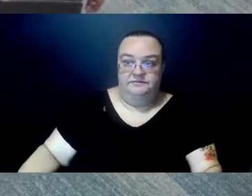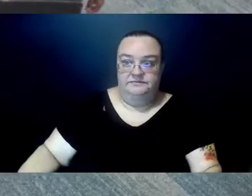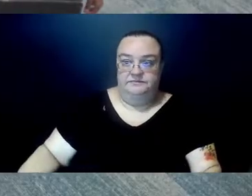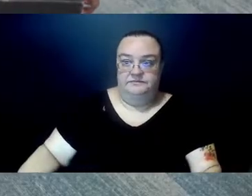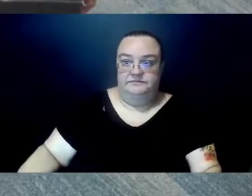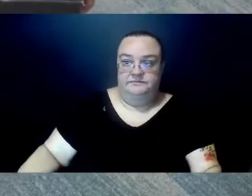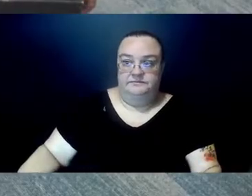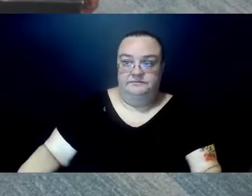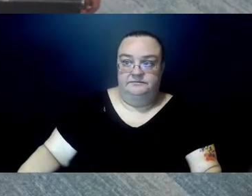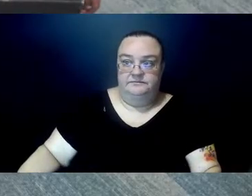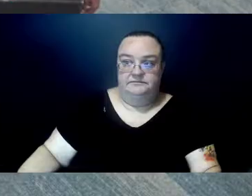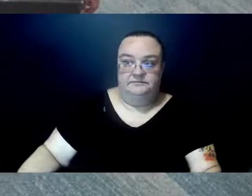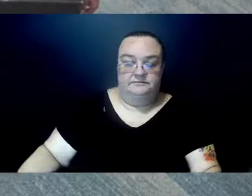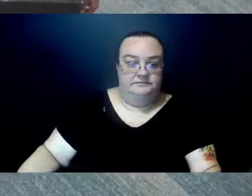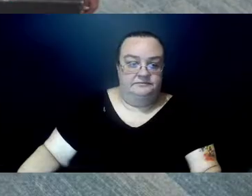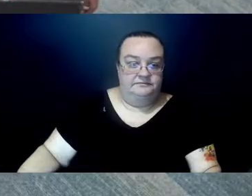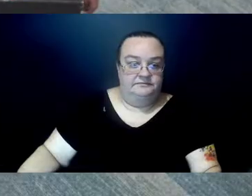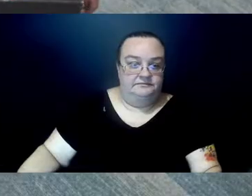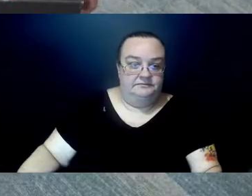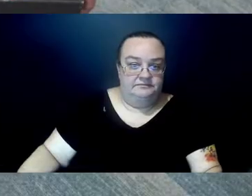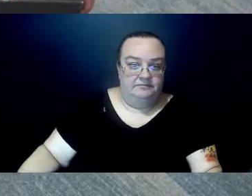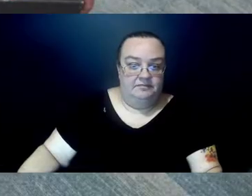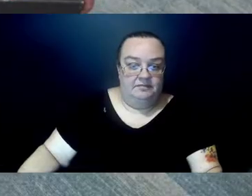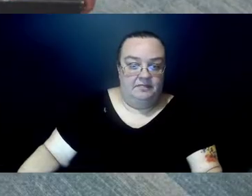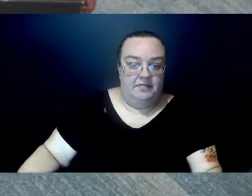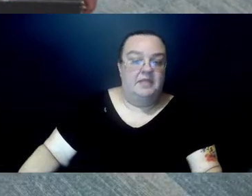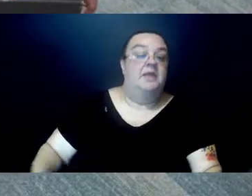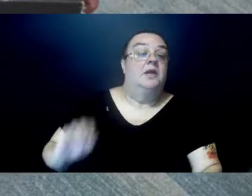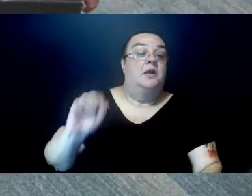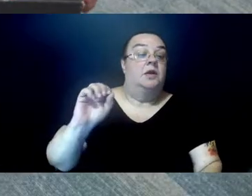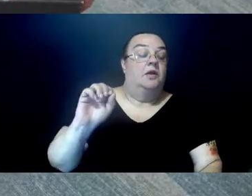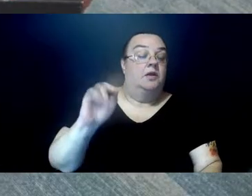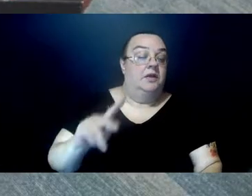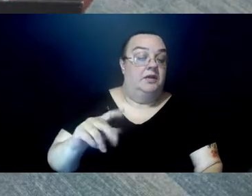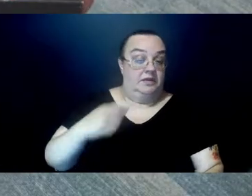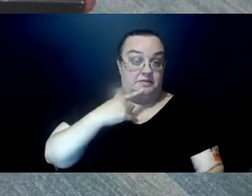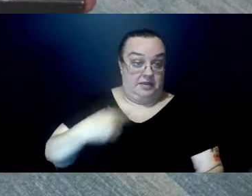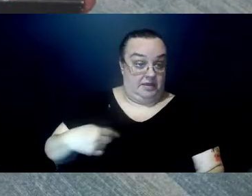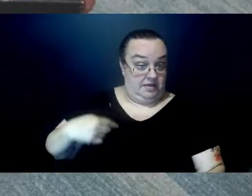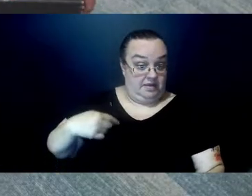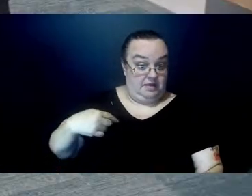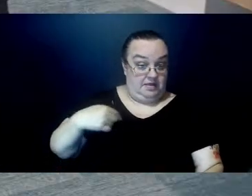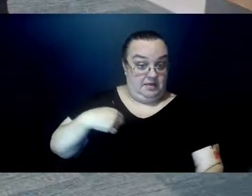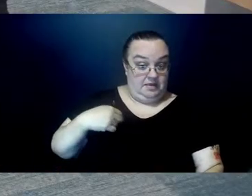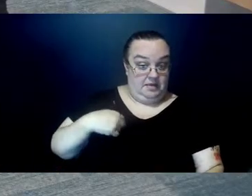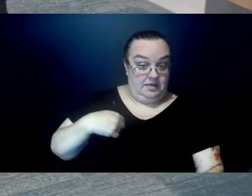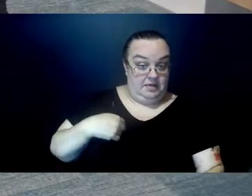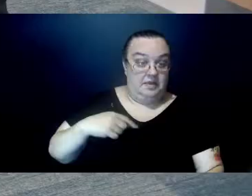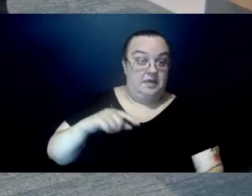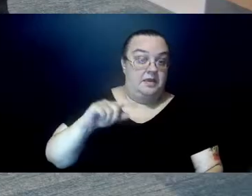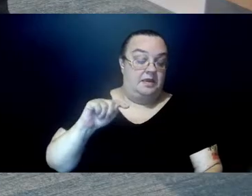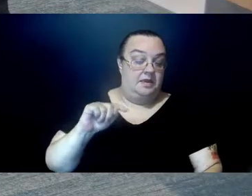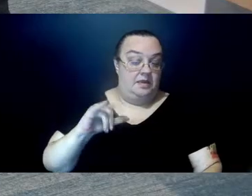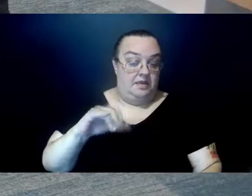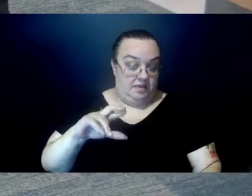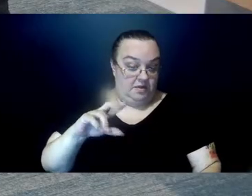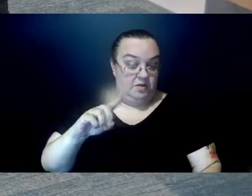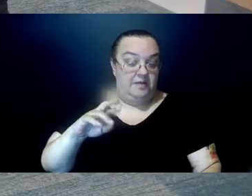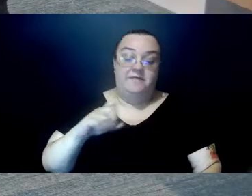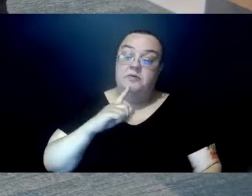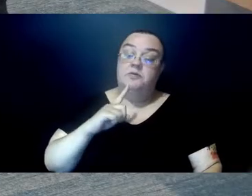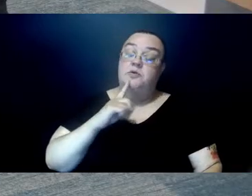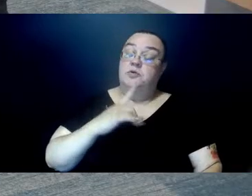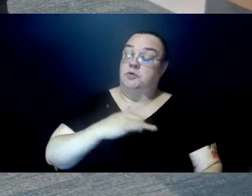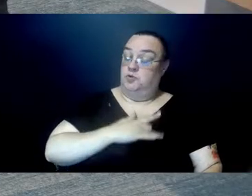Yeah. Okay. Yeah. I. Tyler Griffin, Do solemnly swear or affirm